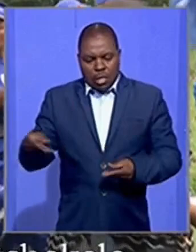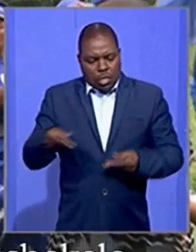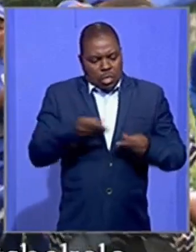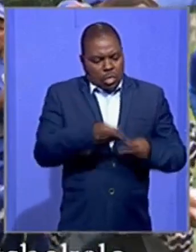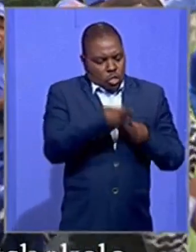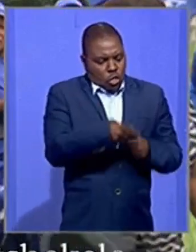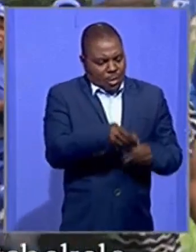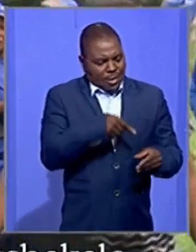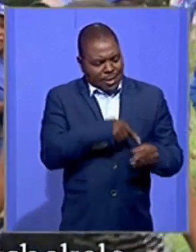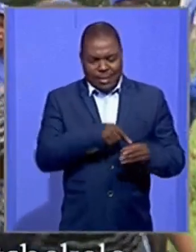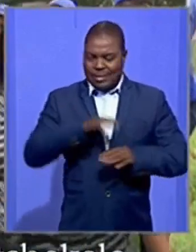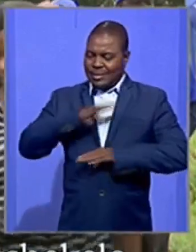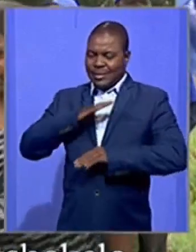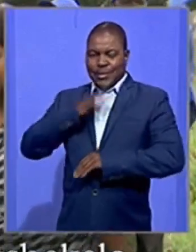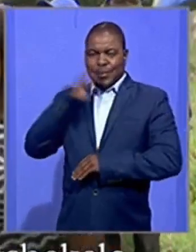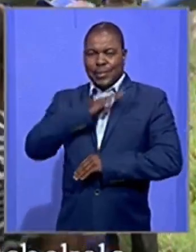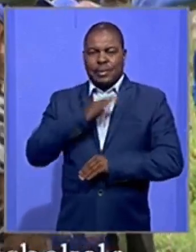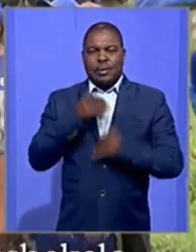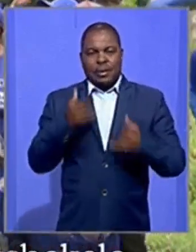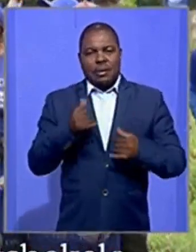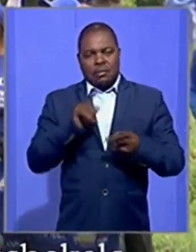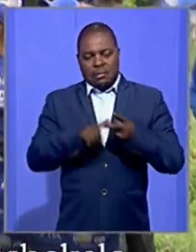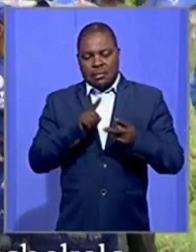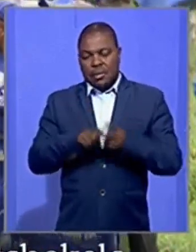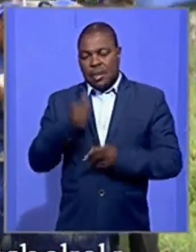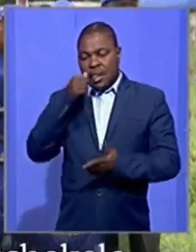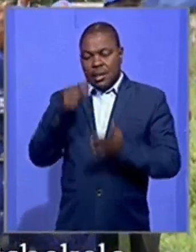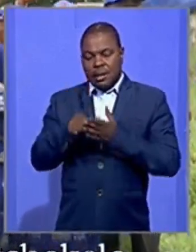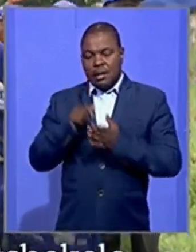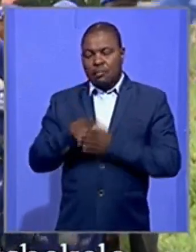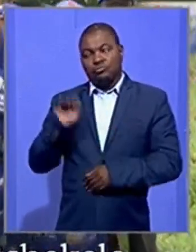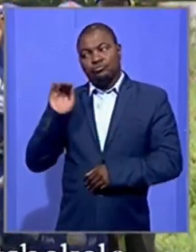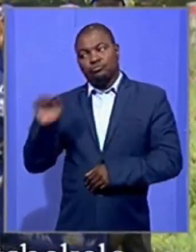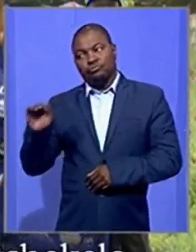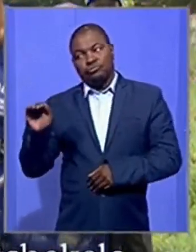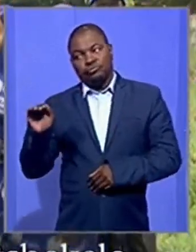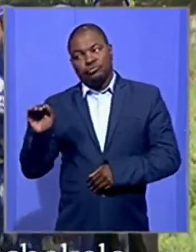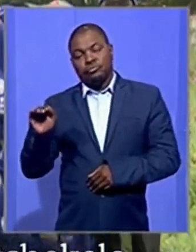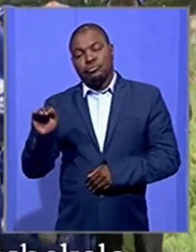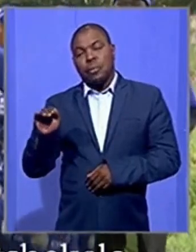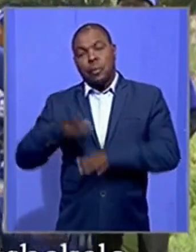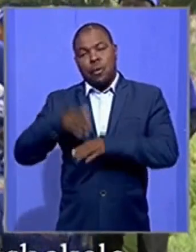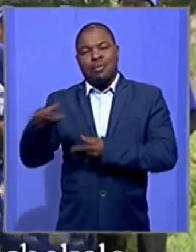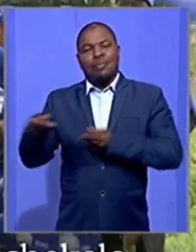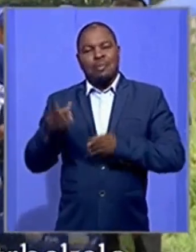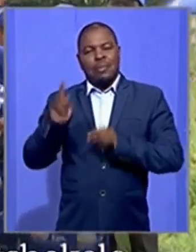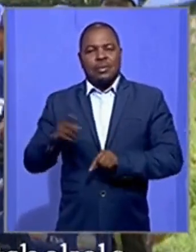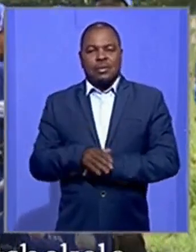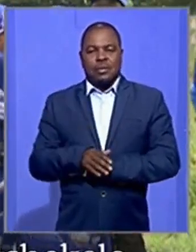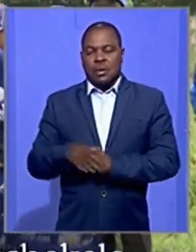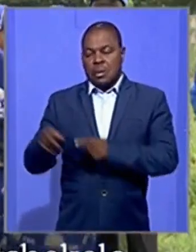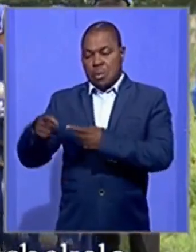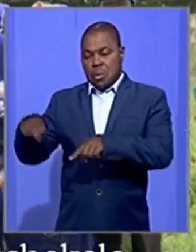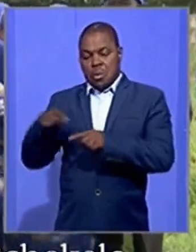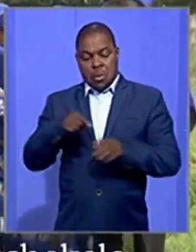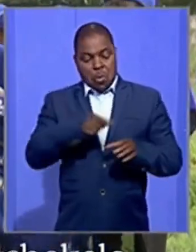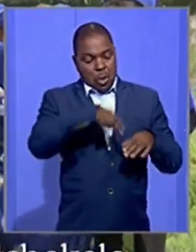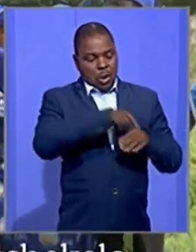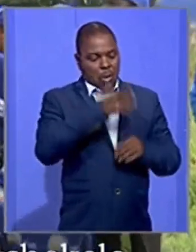mme le ganne go tshwaela moraga go romelela lekoko le le busang lekwalopatlo. DA e ikaelela go bula kgetsi ya go tlola molao